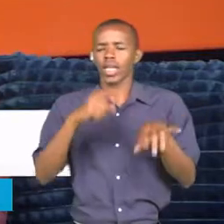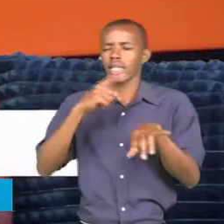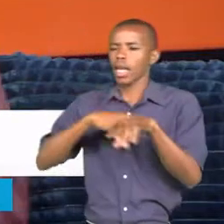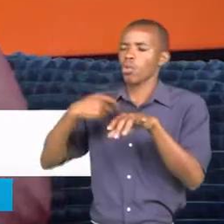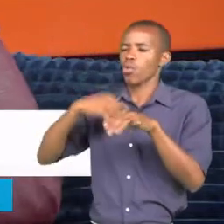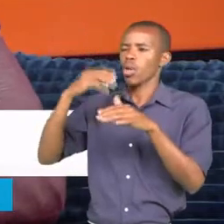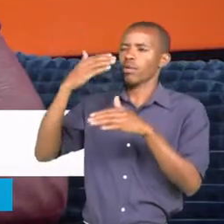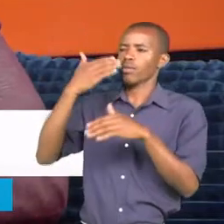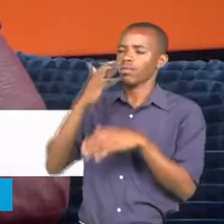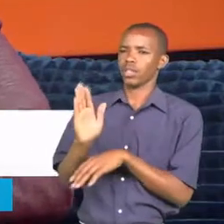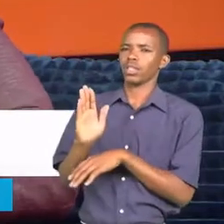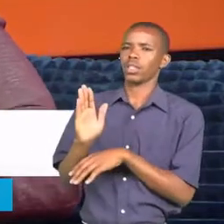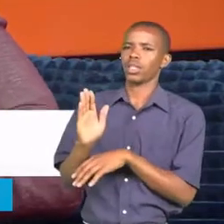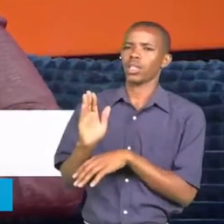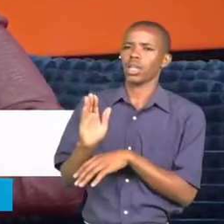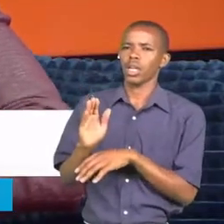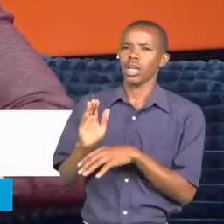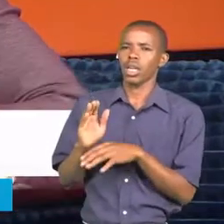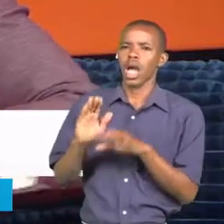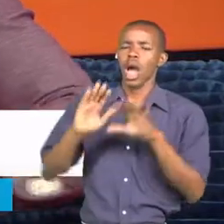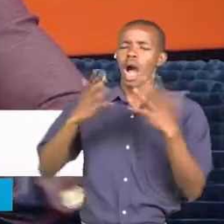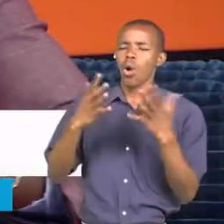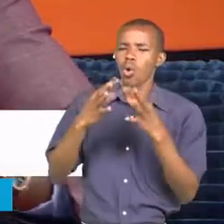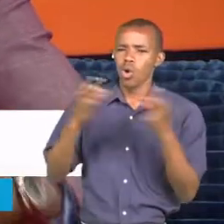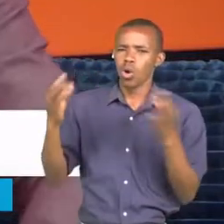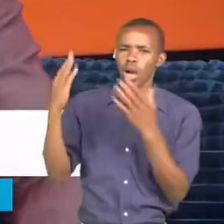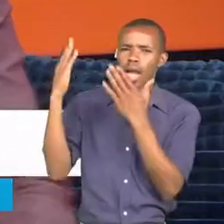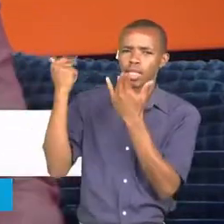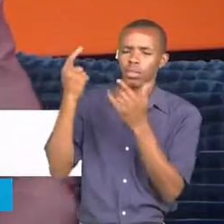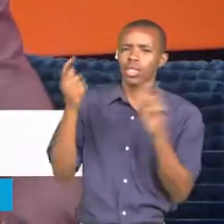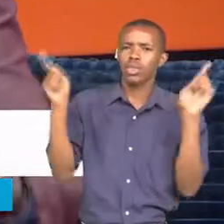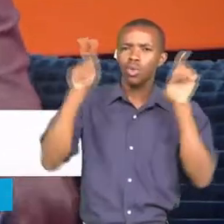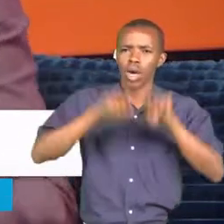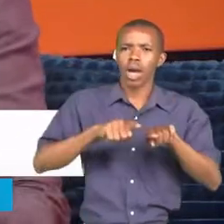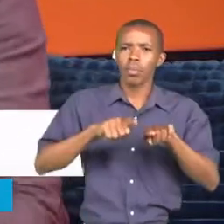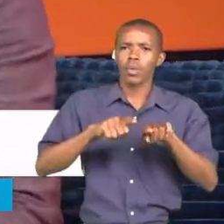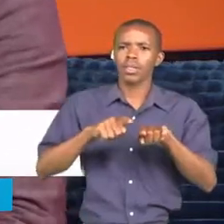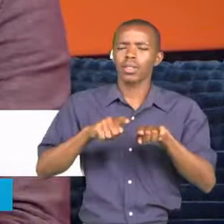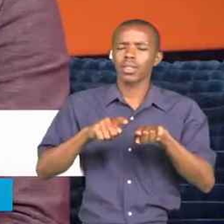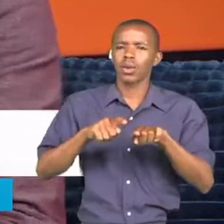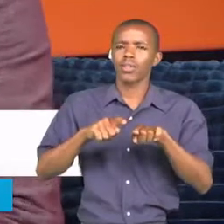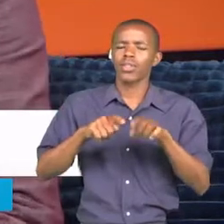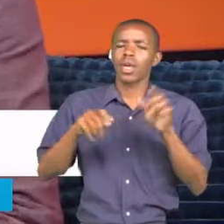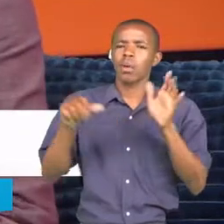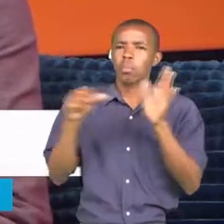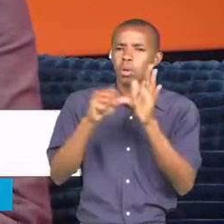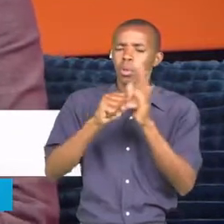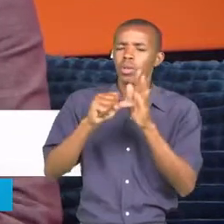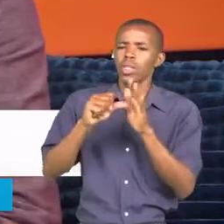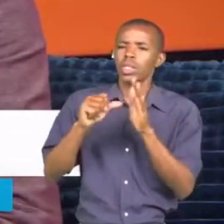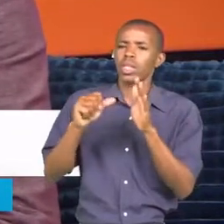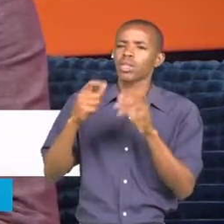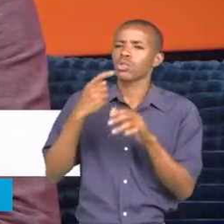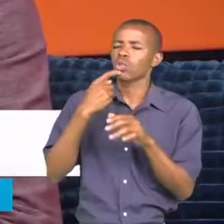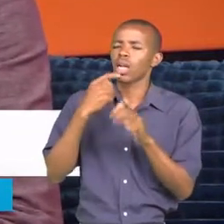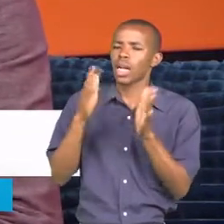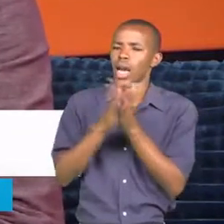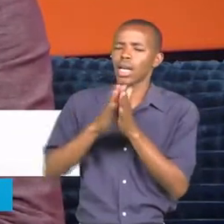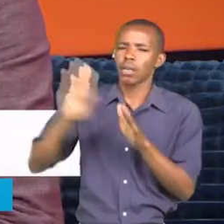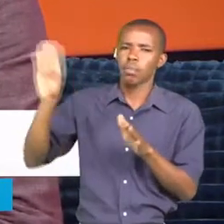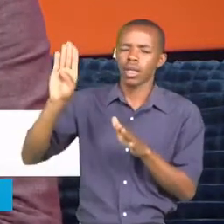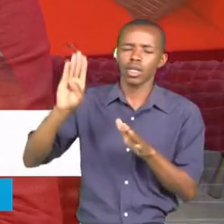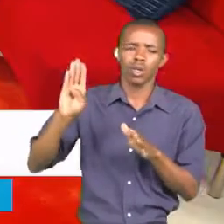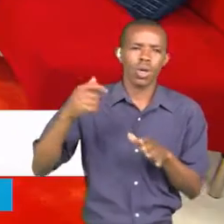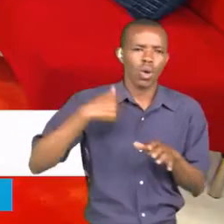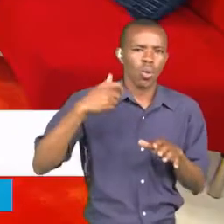up, for how long should we expect this to go on in terms of, you know, the hardships in Baringo, Turkana? You know,